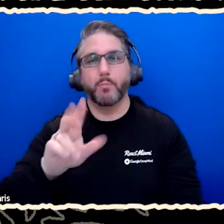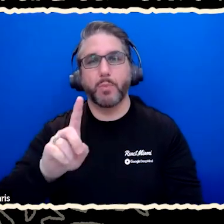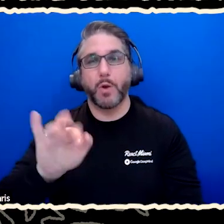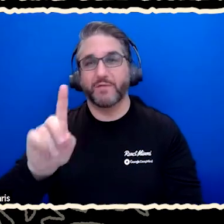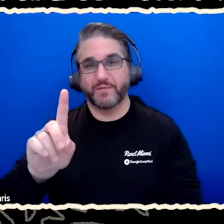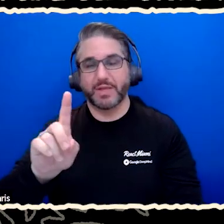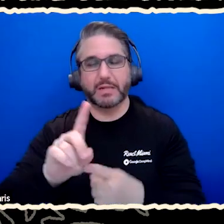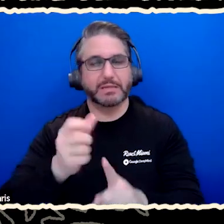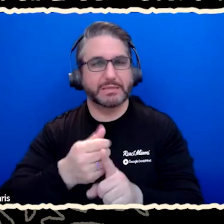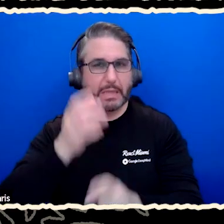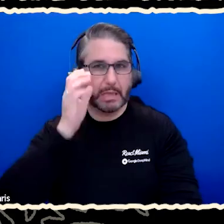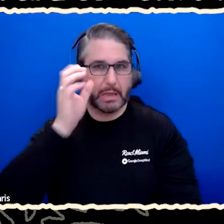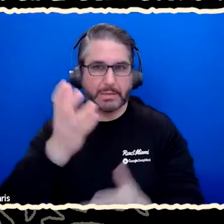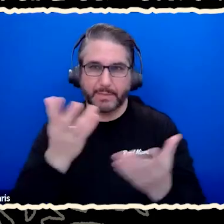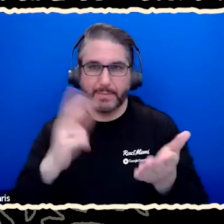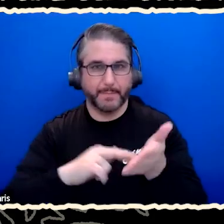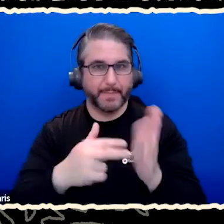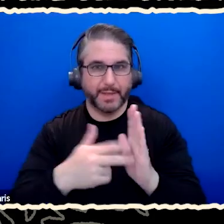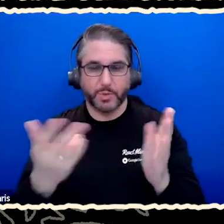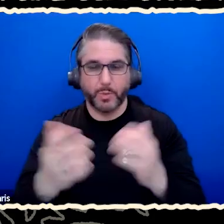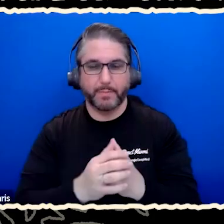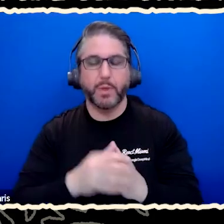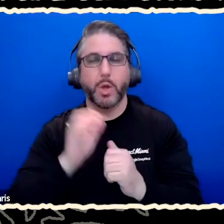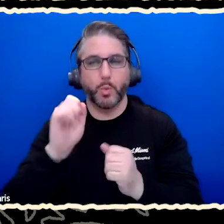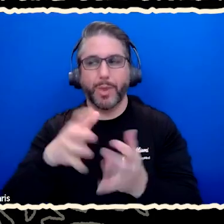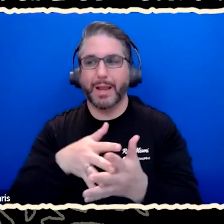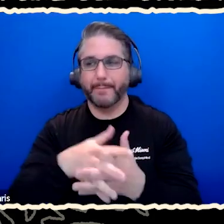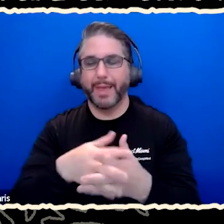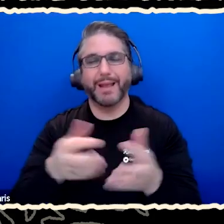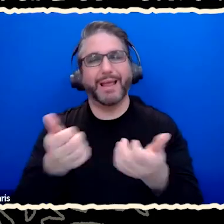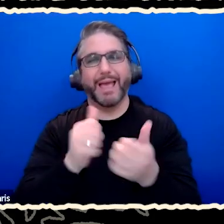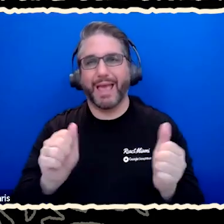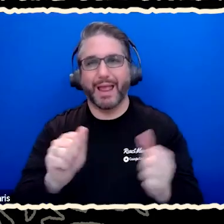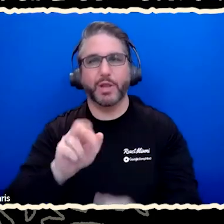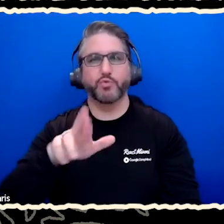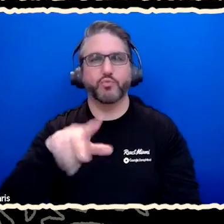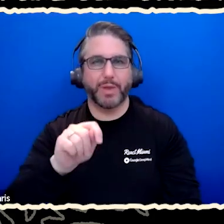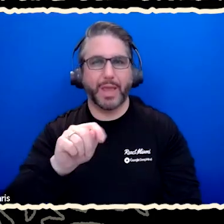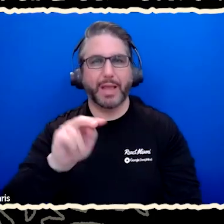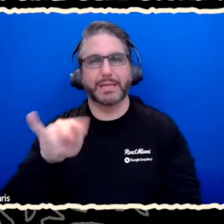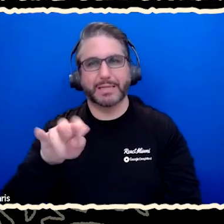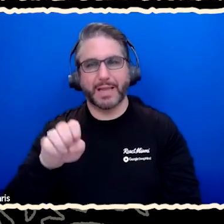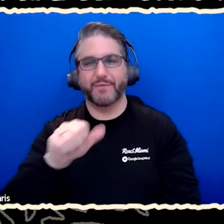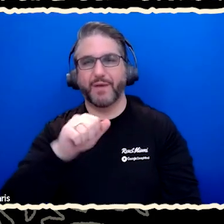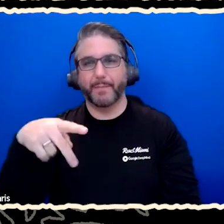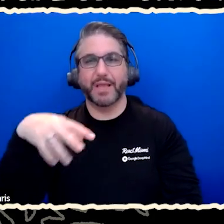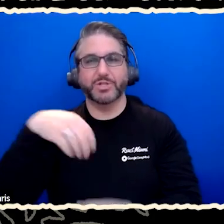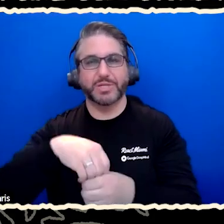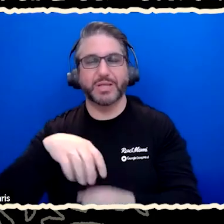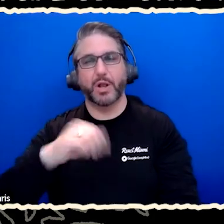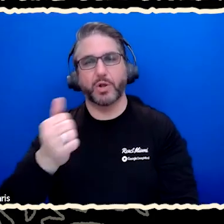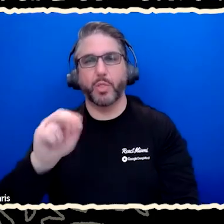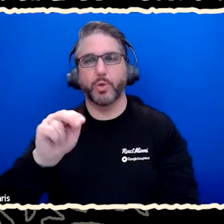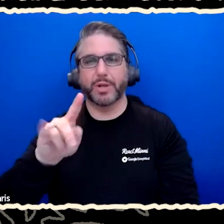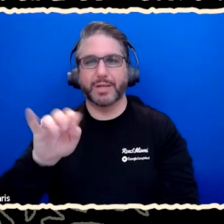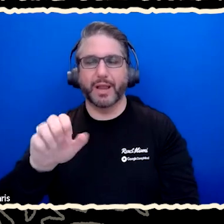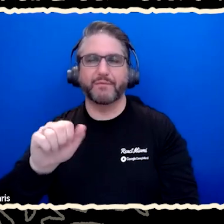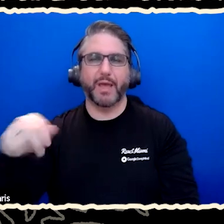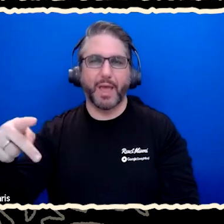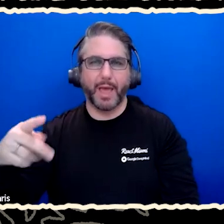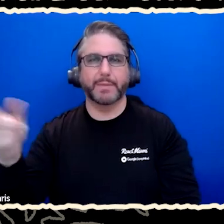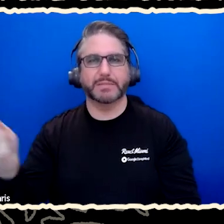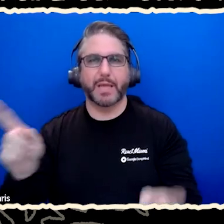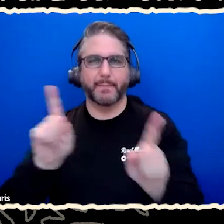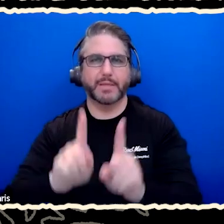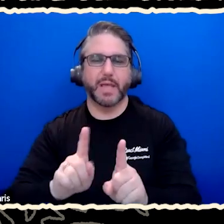concept means that you can embed any React Native application inside an existing native app, side by side, as it's